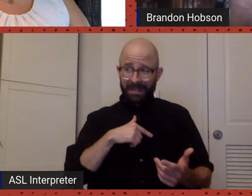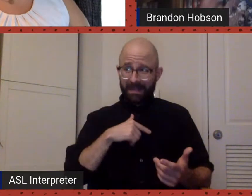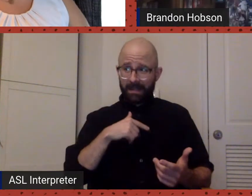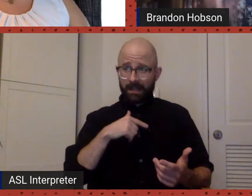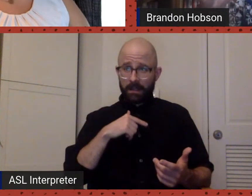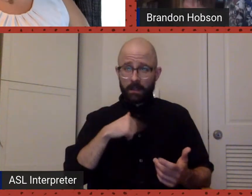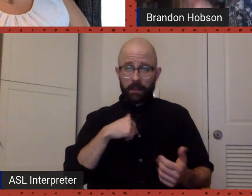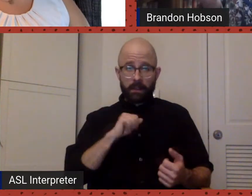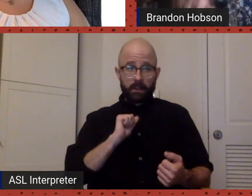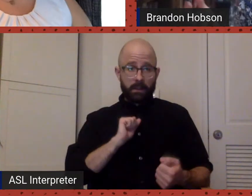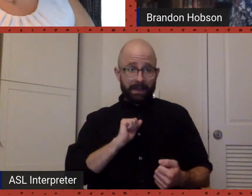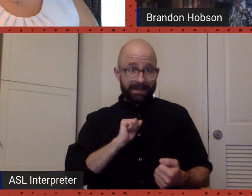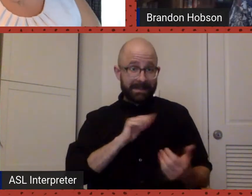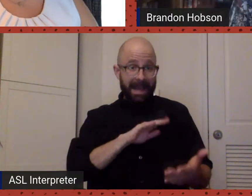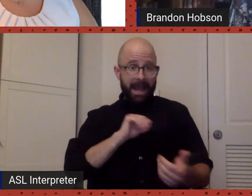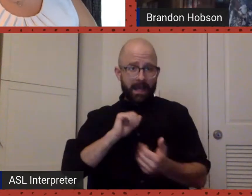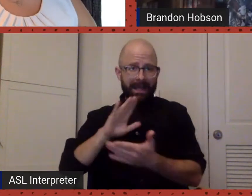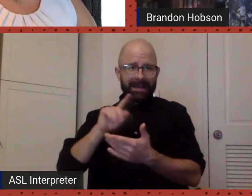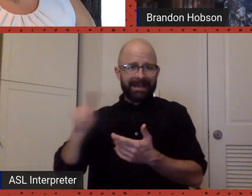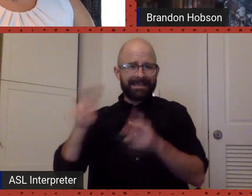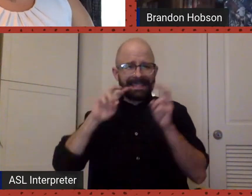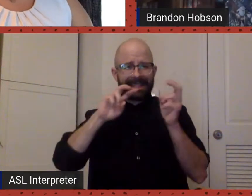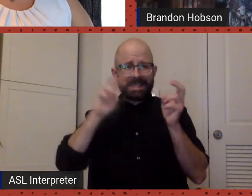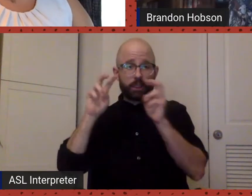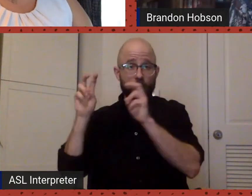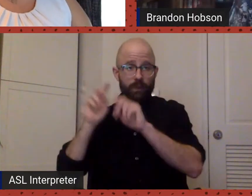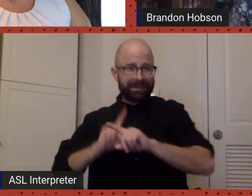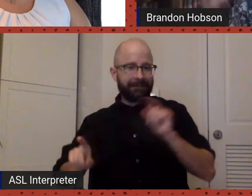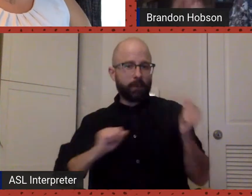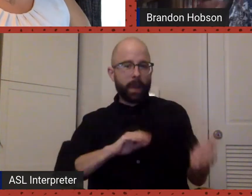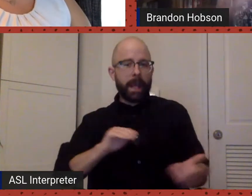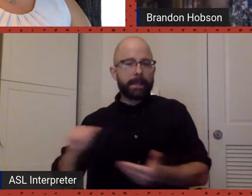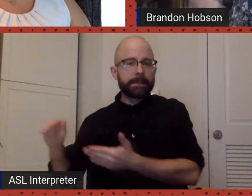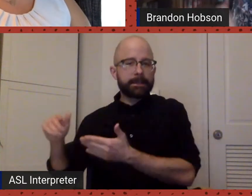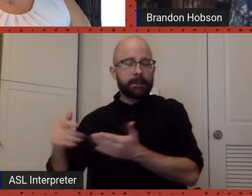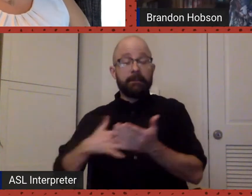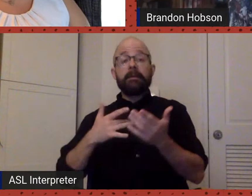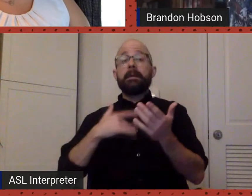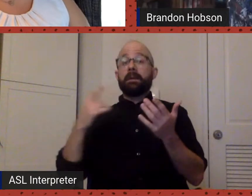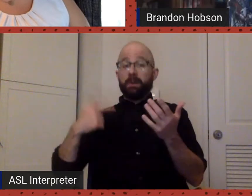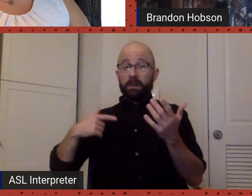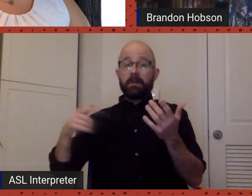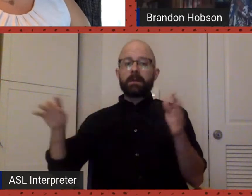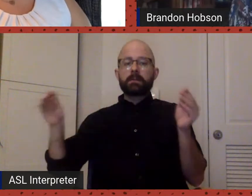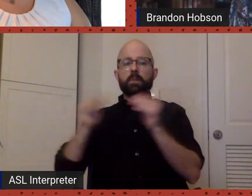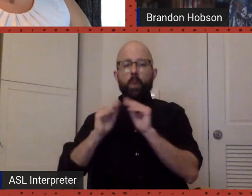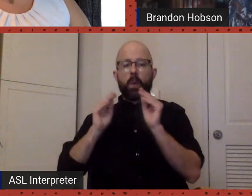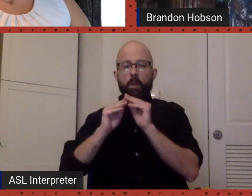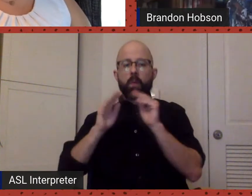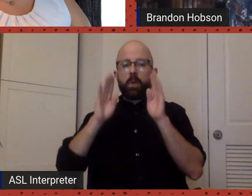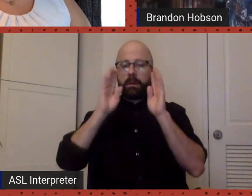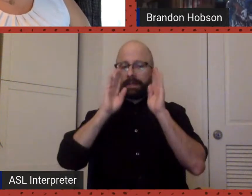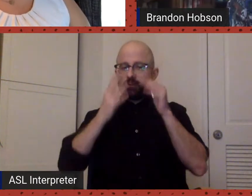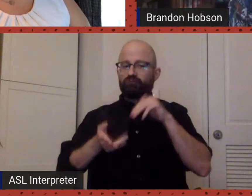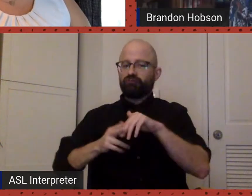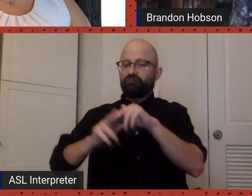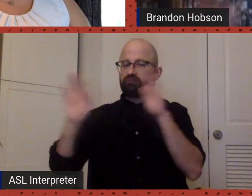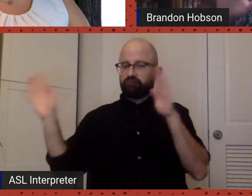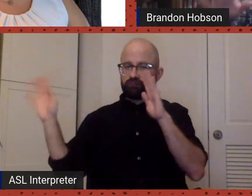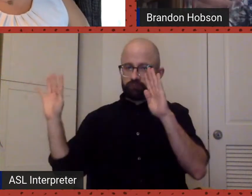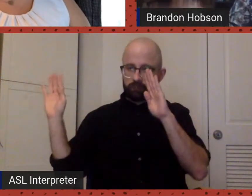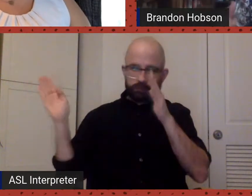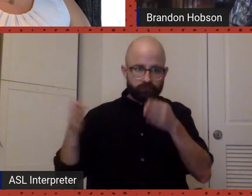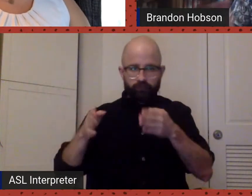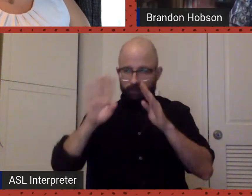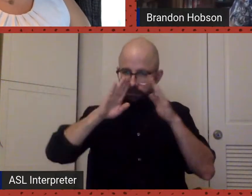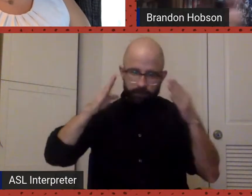issues in different ways, which I think is drawing more and more attention to it, and where it's